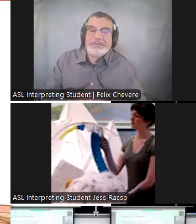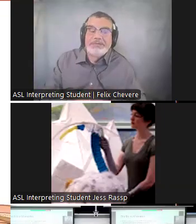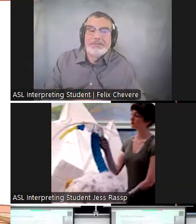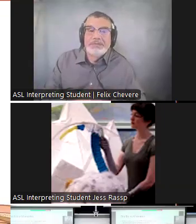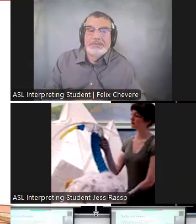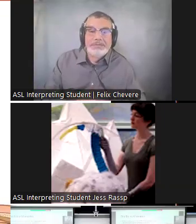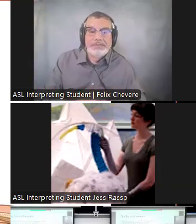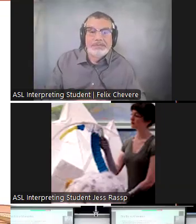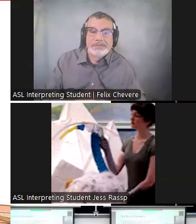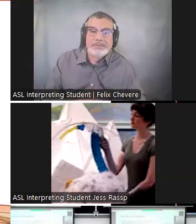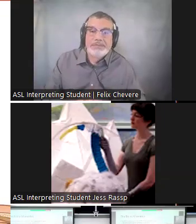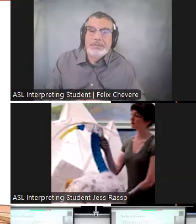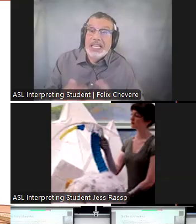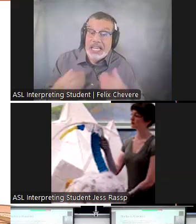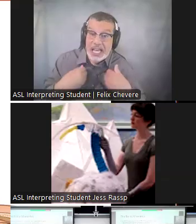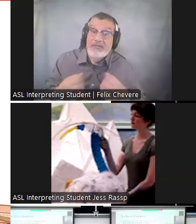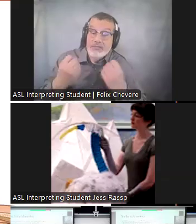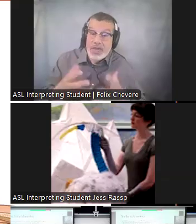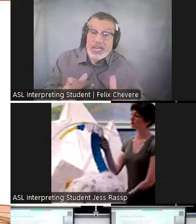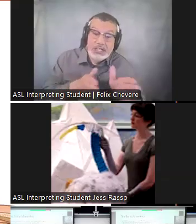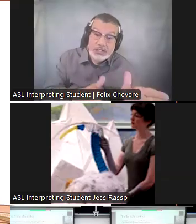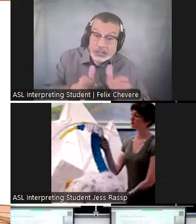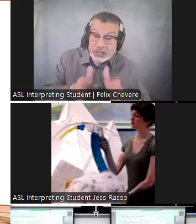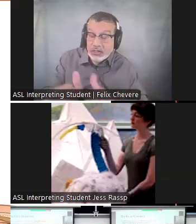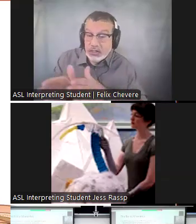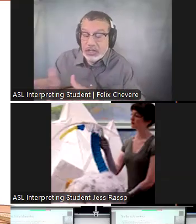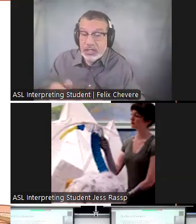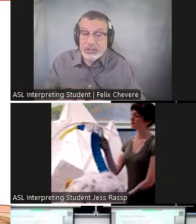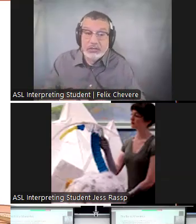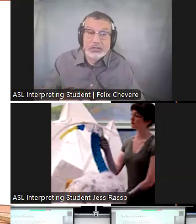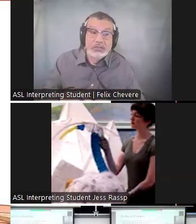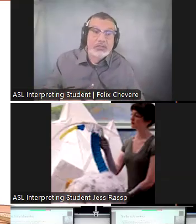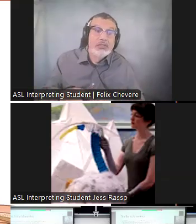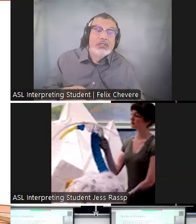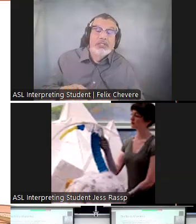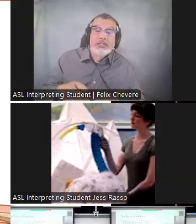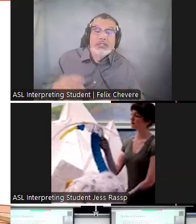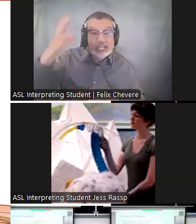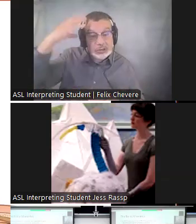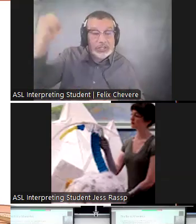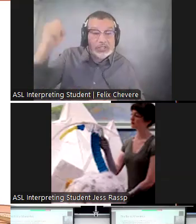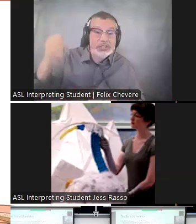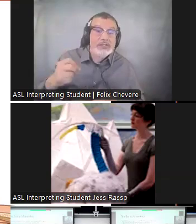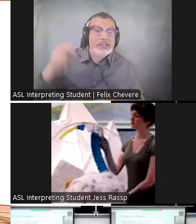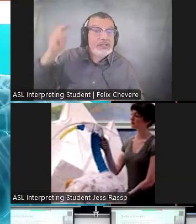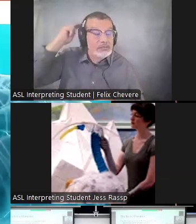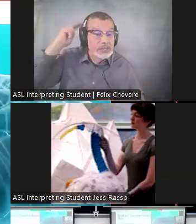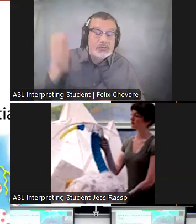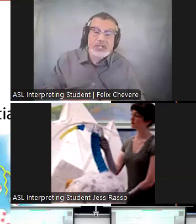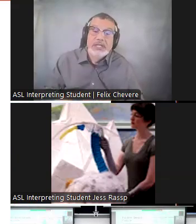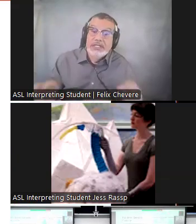channels in the place where we're getting the explicit memory. Good? All